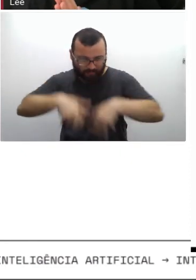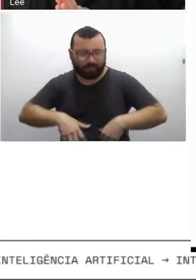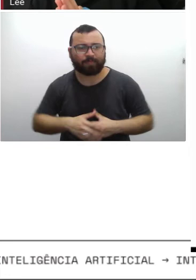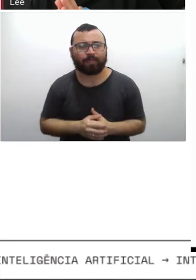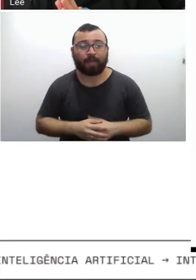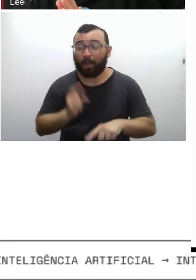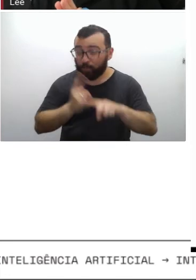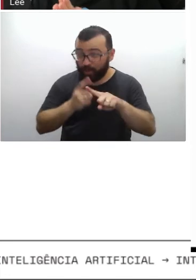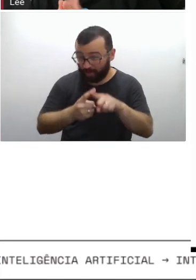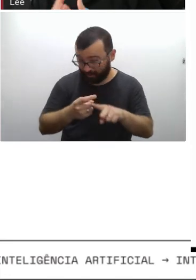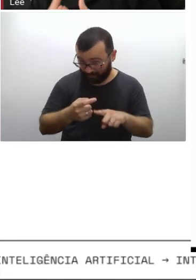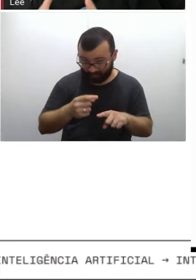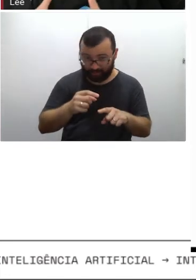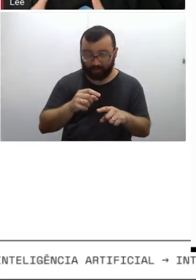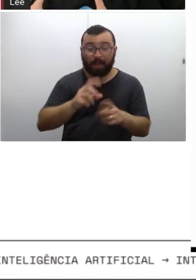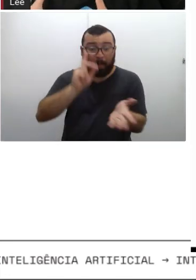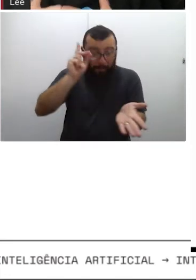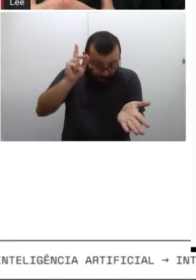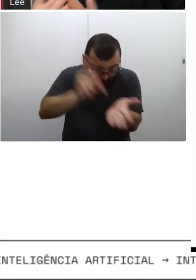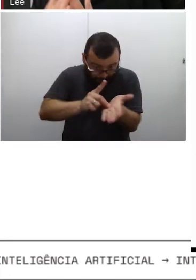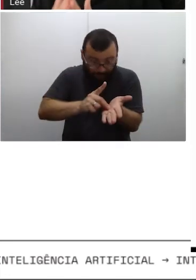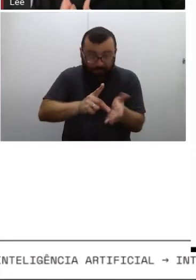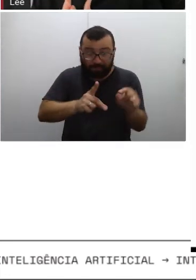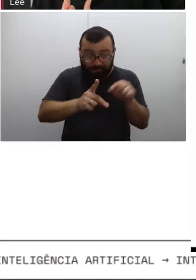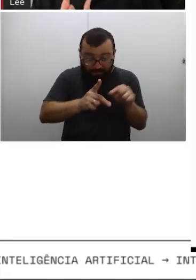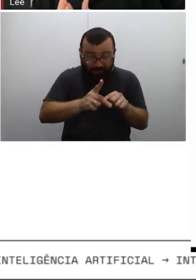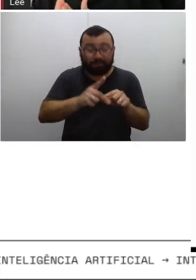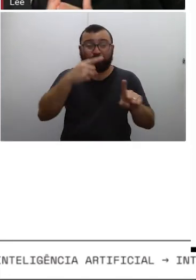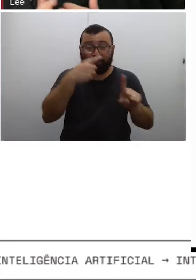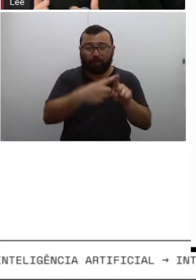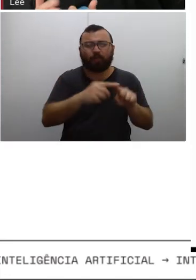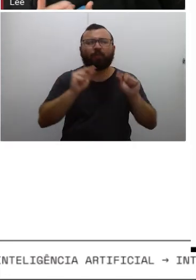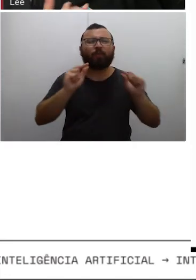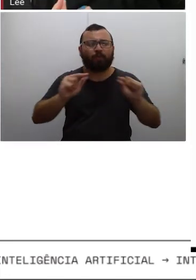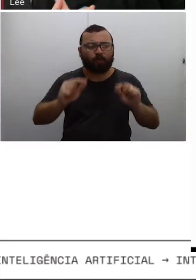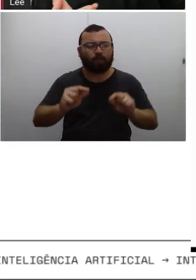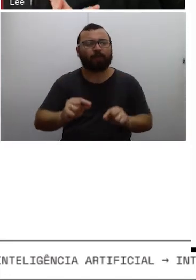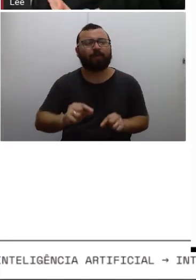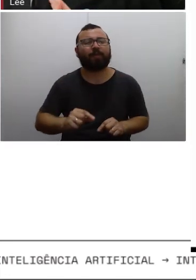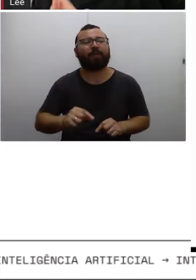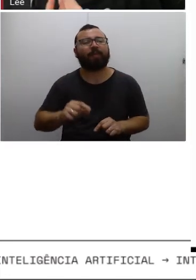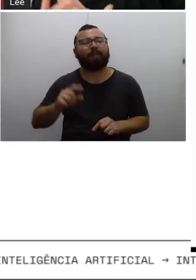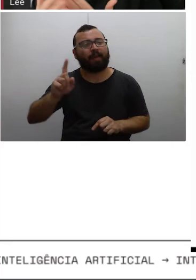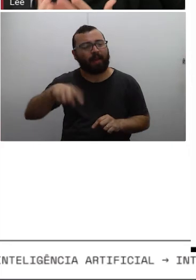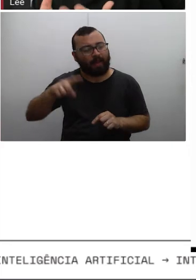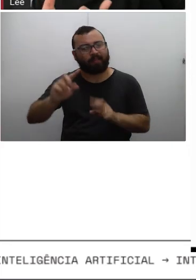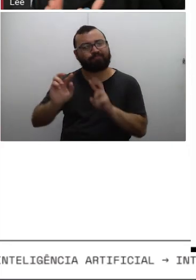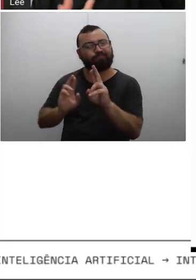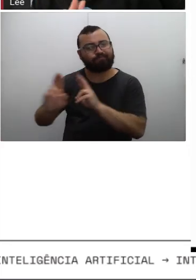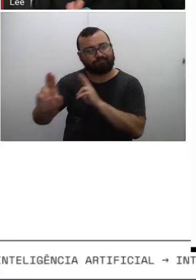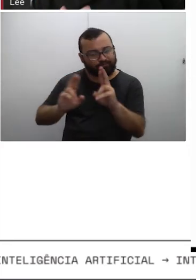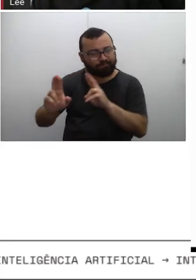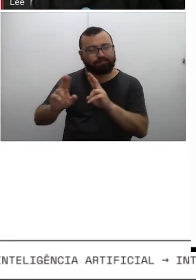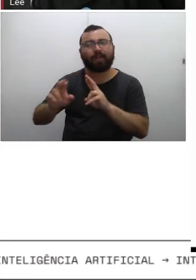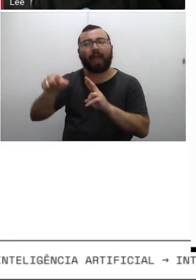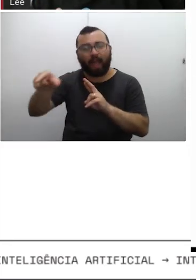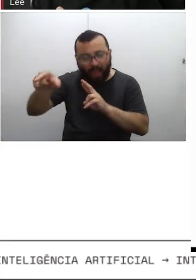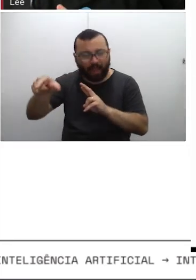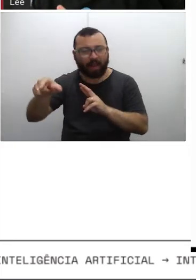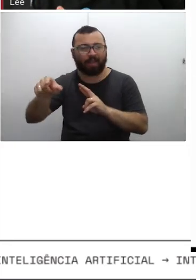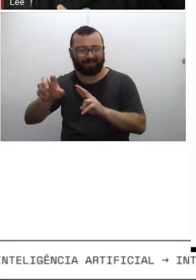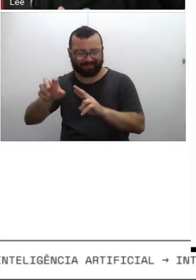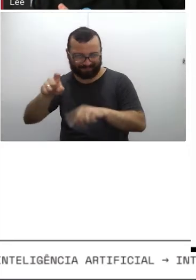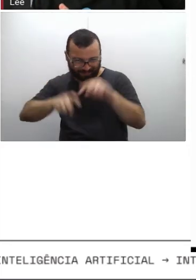Because a true positive, we call that also a supported request, is basically the outcome where the chatbot correctly detected